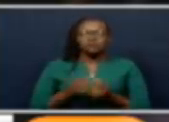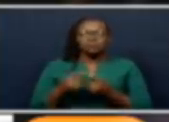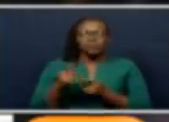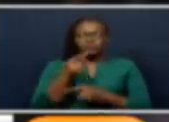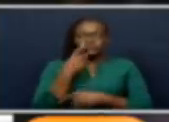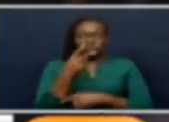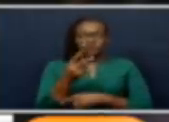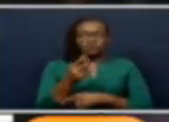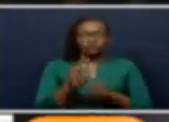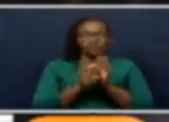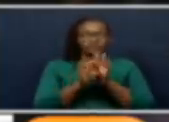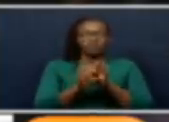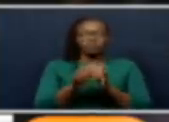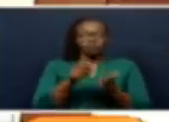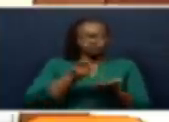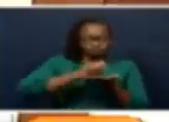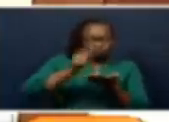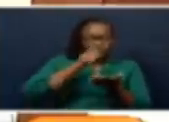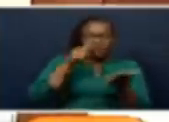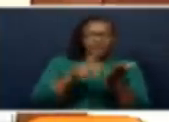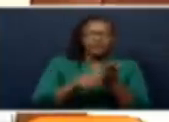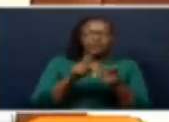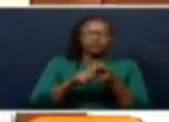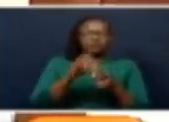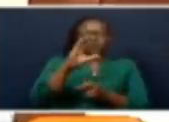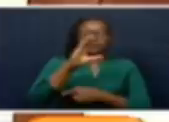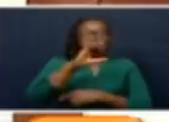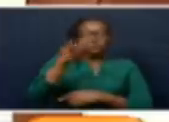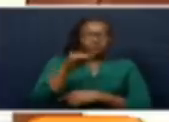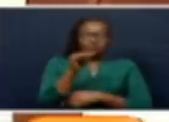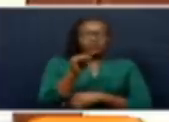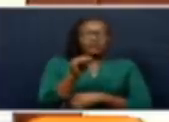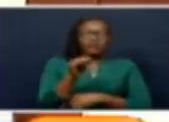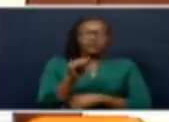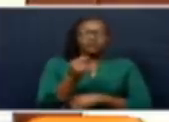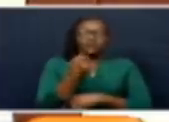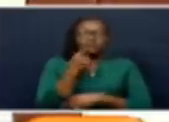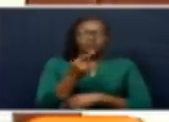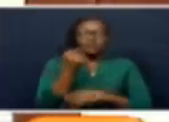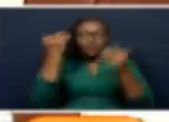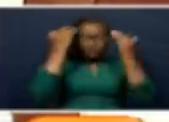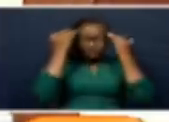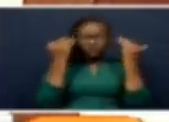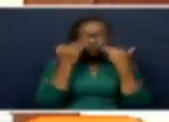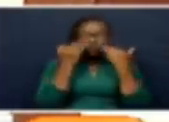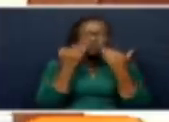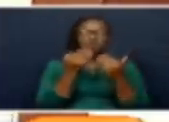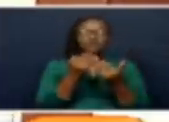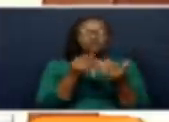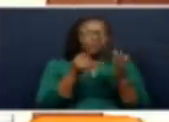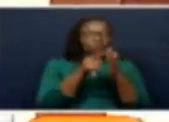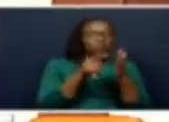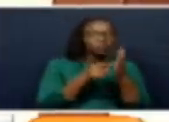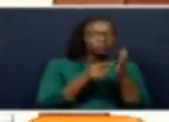like writing a letter to the Chief Justice, blaming the judiciary. Oh,